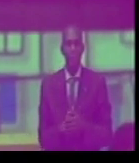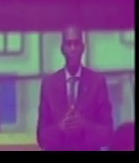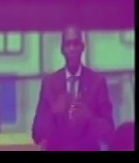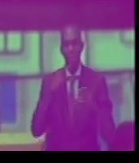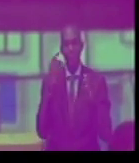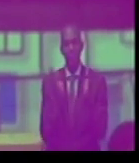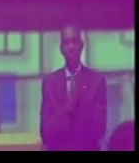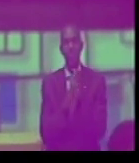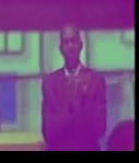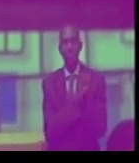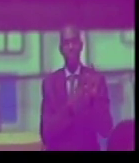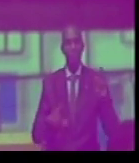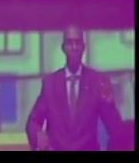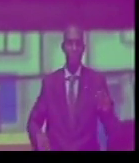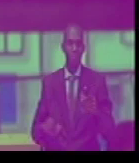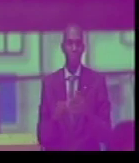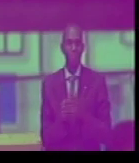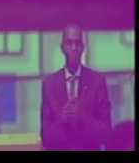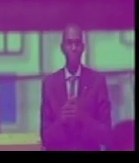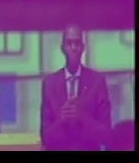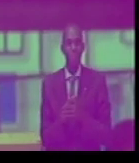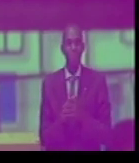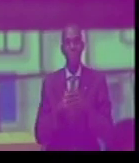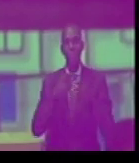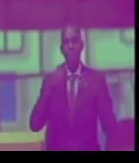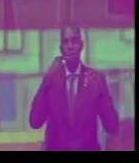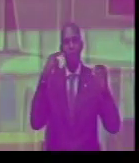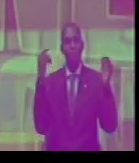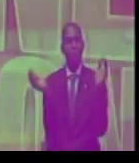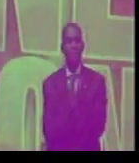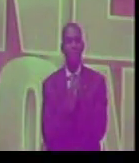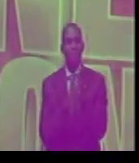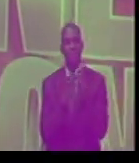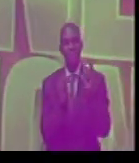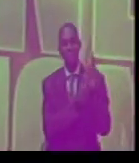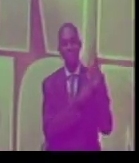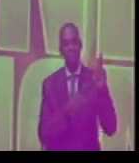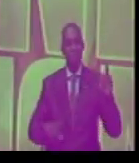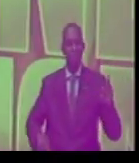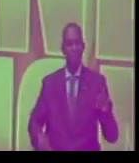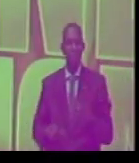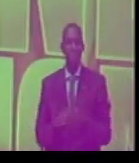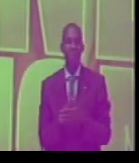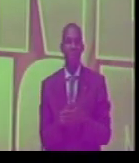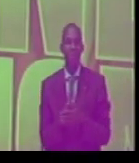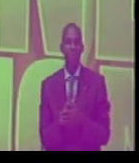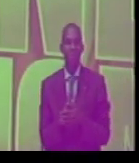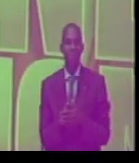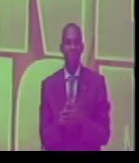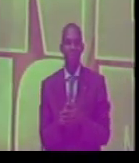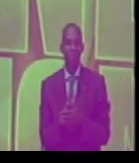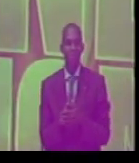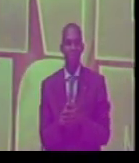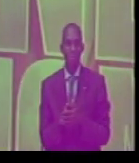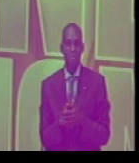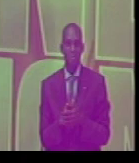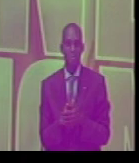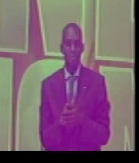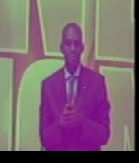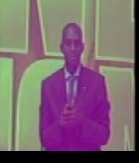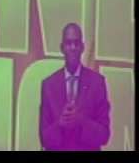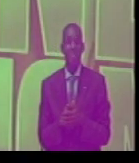Let's listen to the next testifier now. Praise the Lord. Church, I say praise ye the Lord.